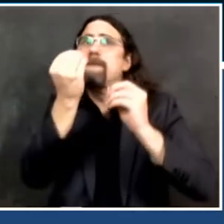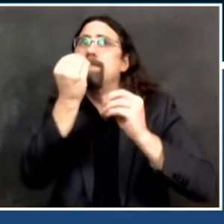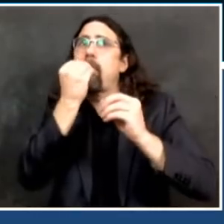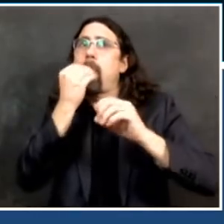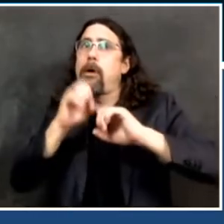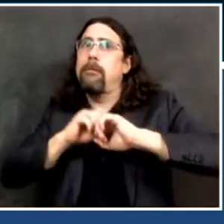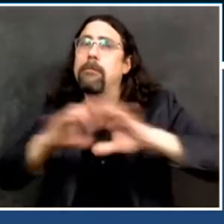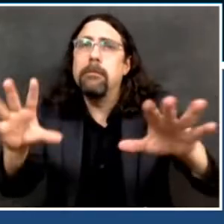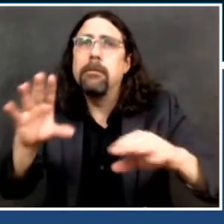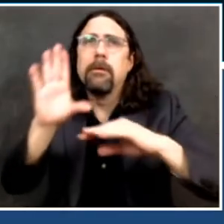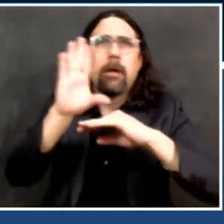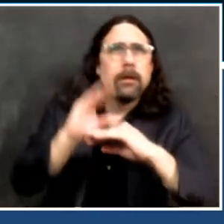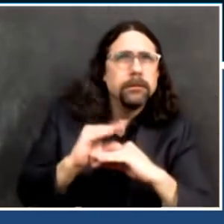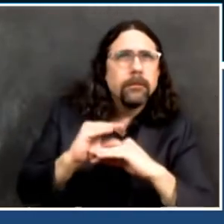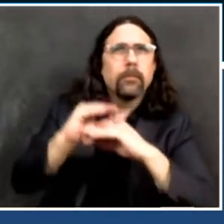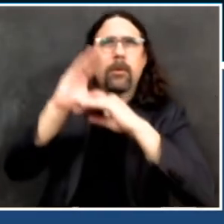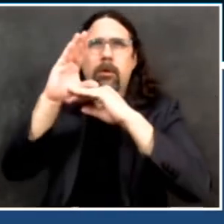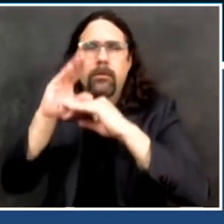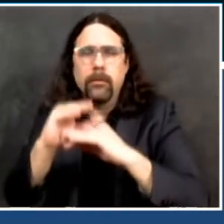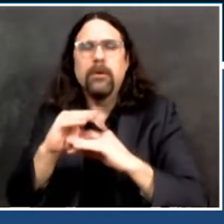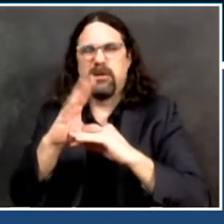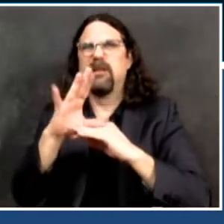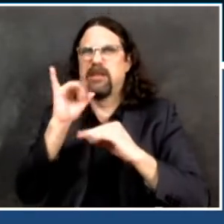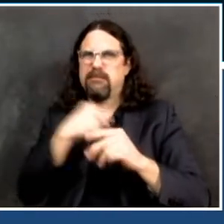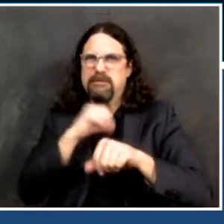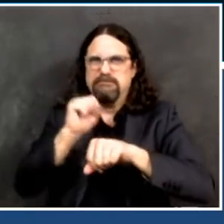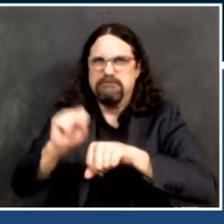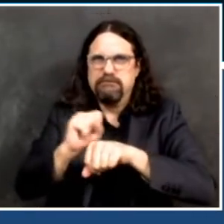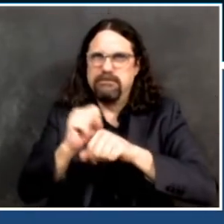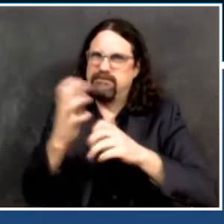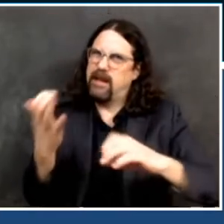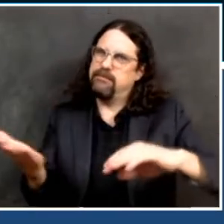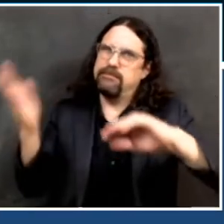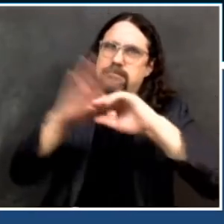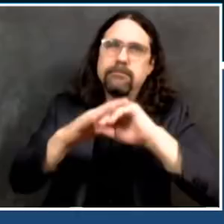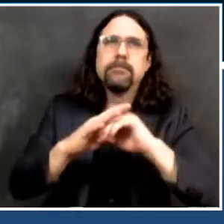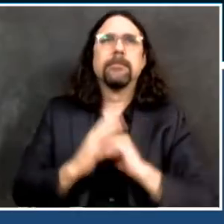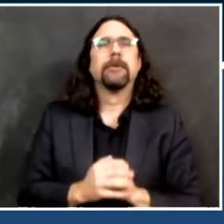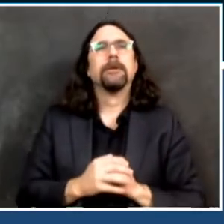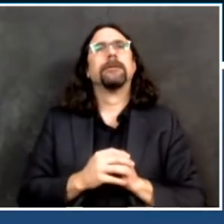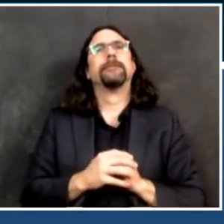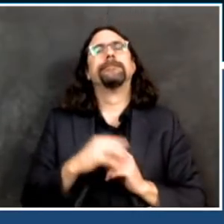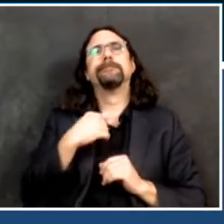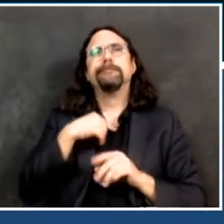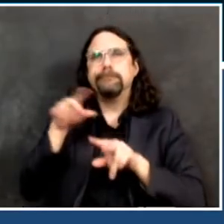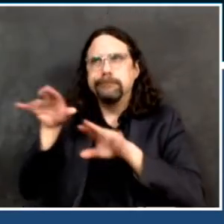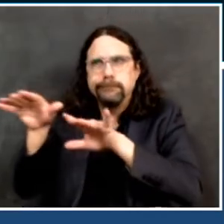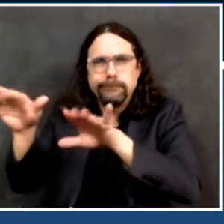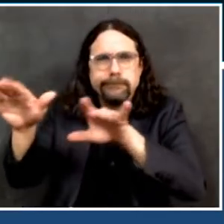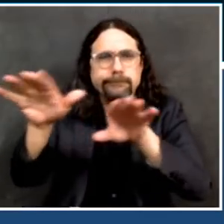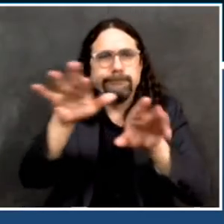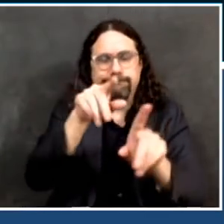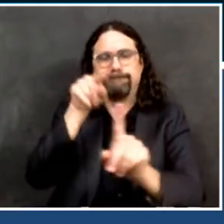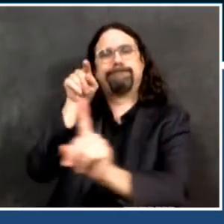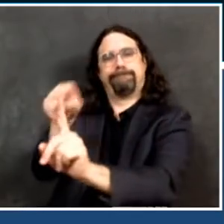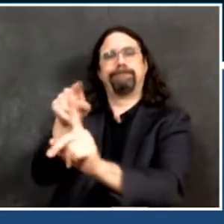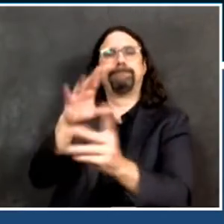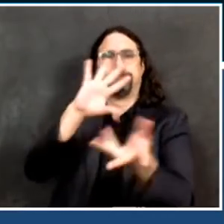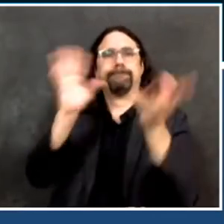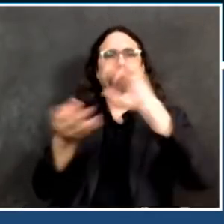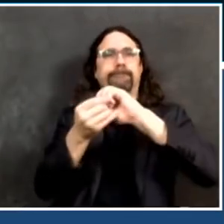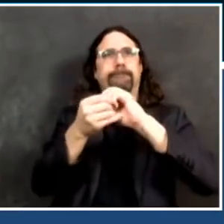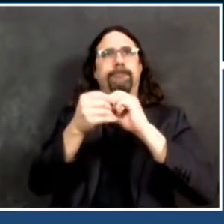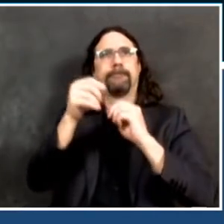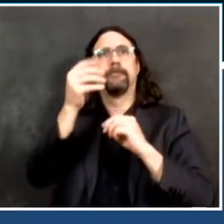who didn't regularly have the ability to get all the food they needed. And that very, very painfully included about 1 in